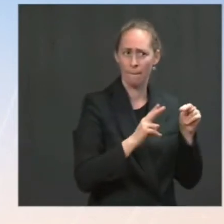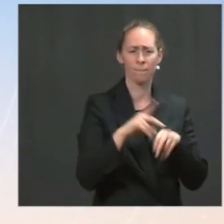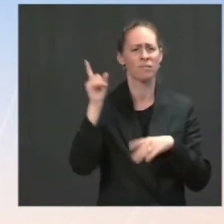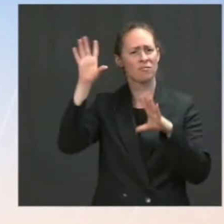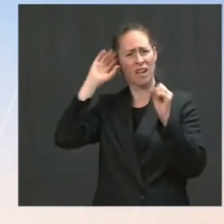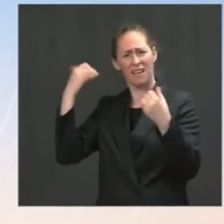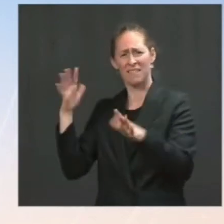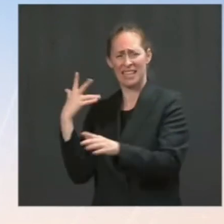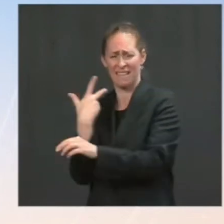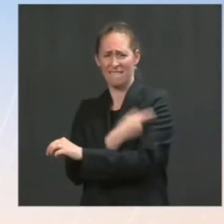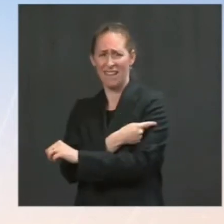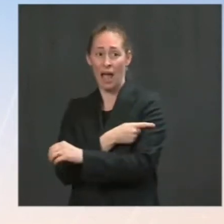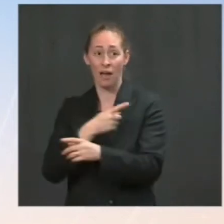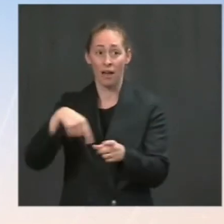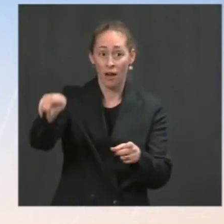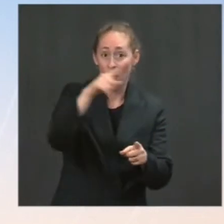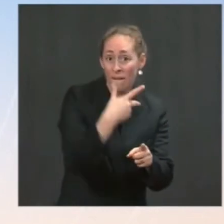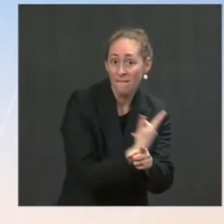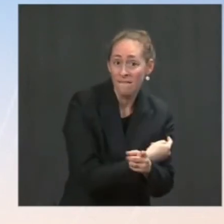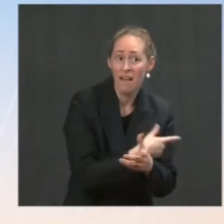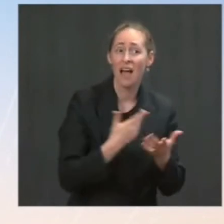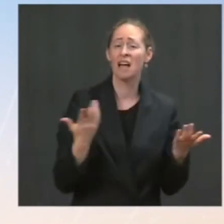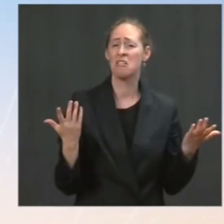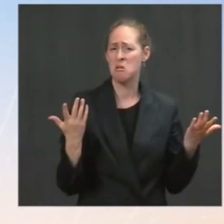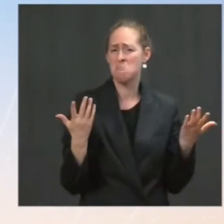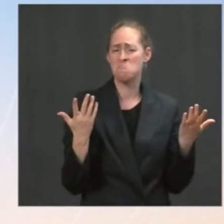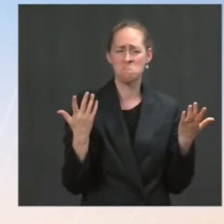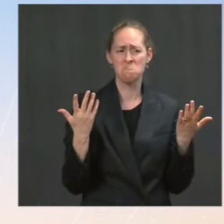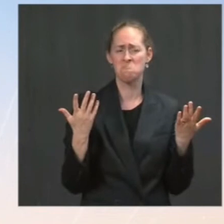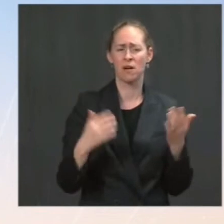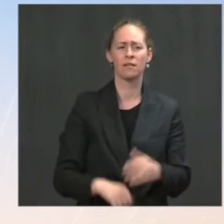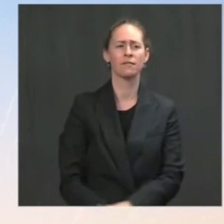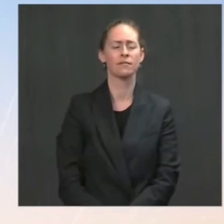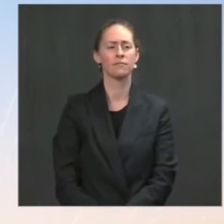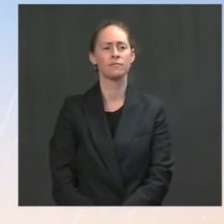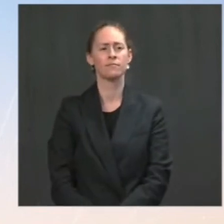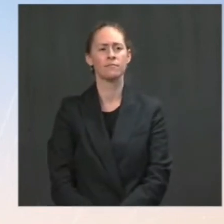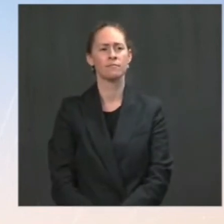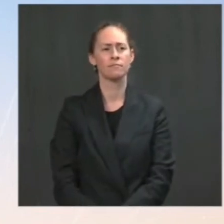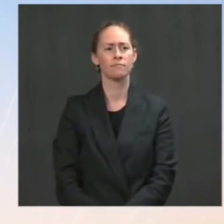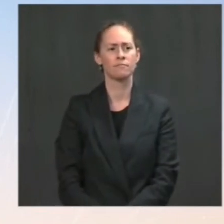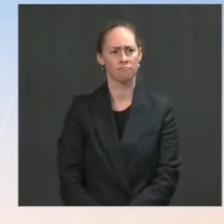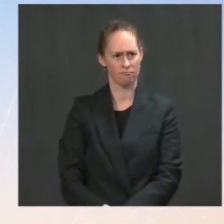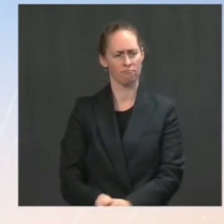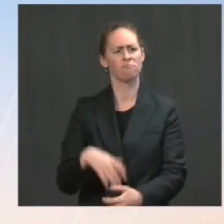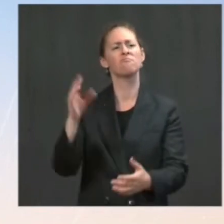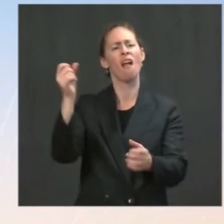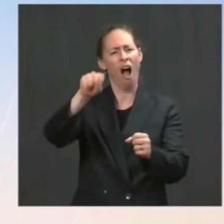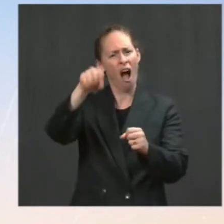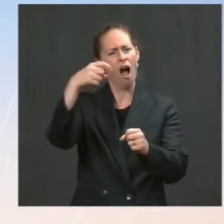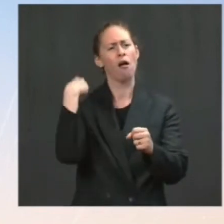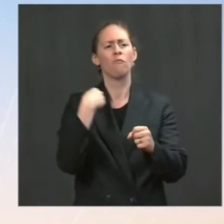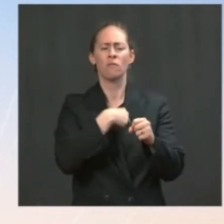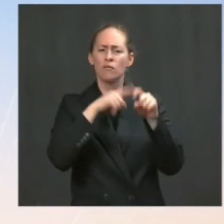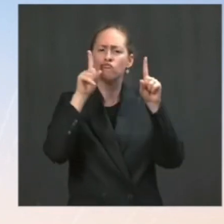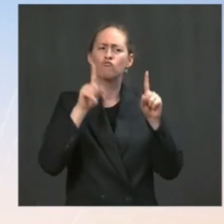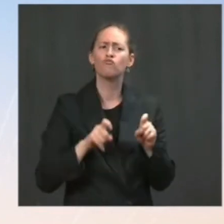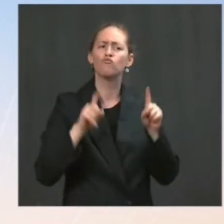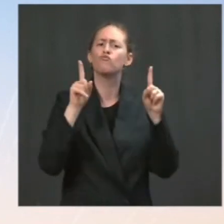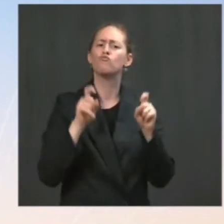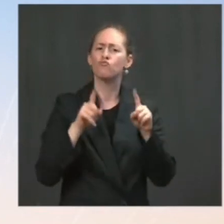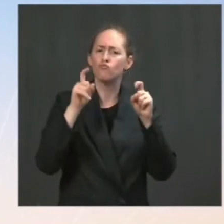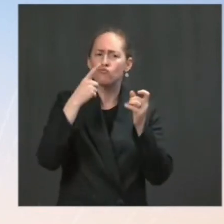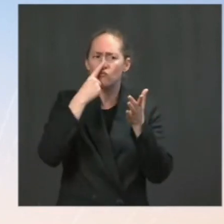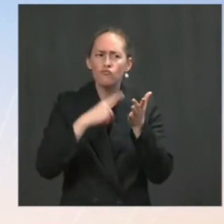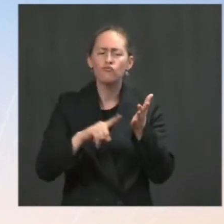all vaccinated. So breakthrough cases are not something that you or Americans should worry about. We still have a testing protocol and process in place for White House staff, so